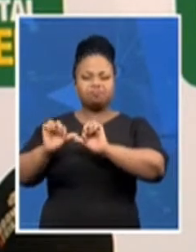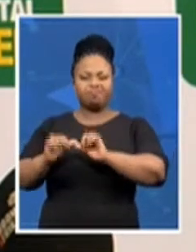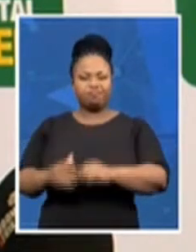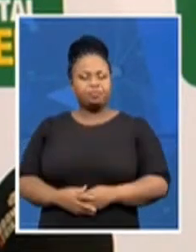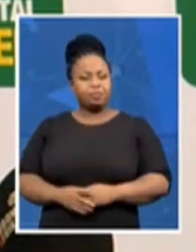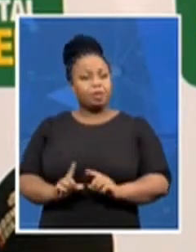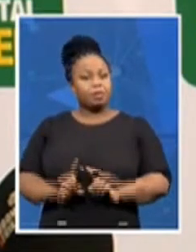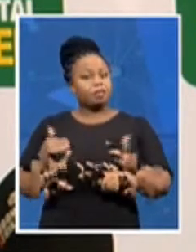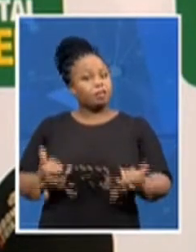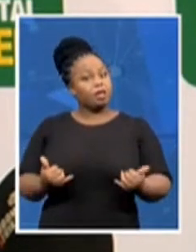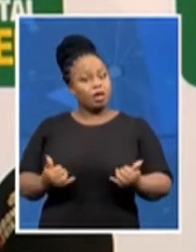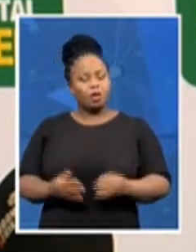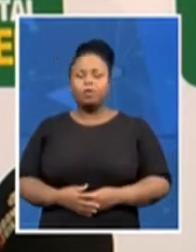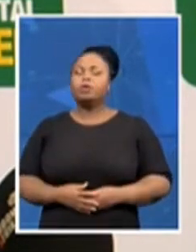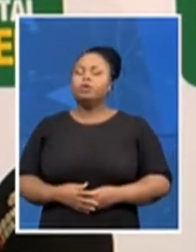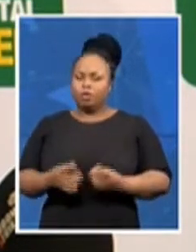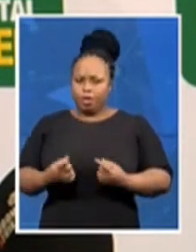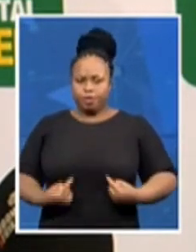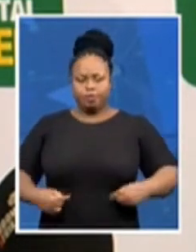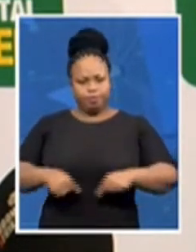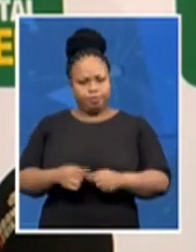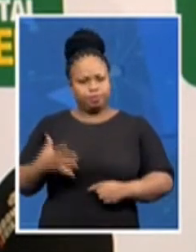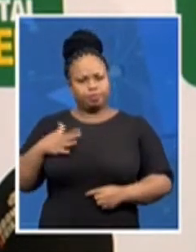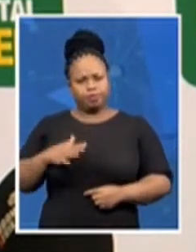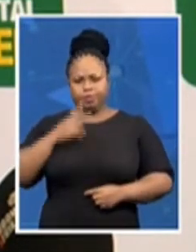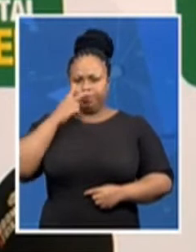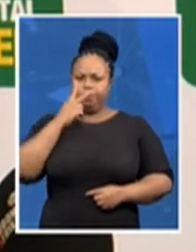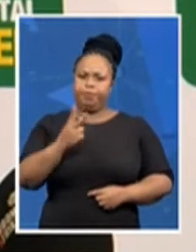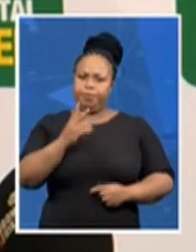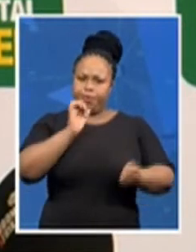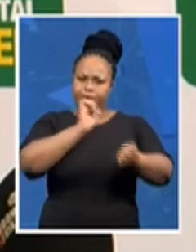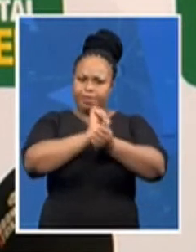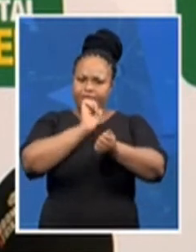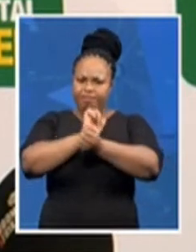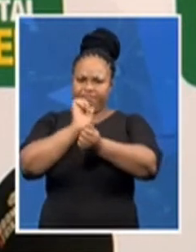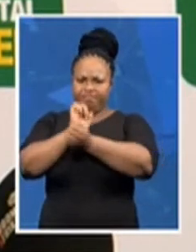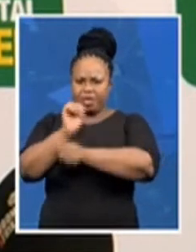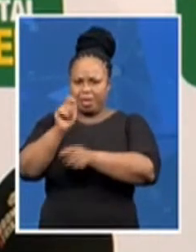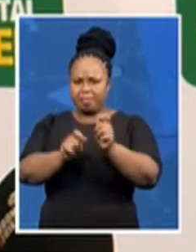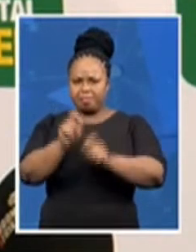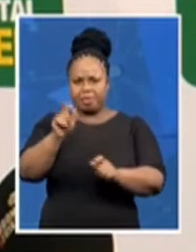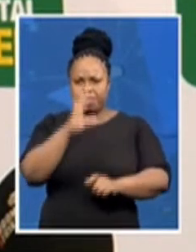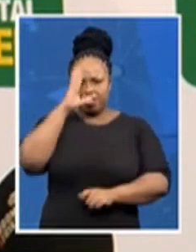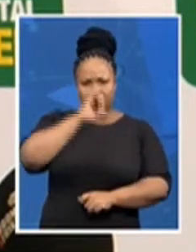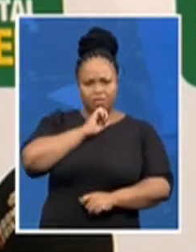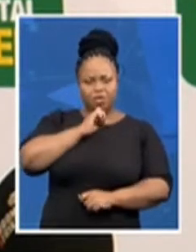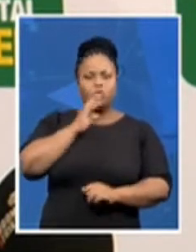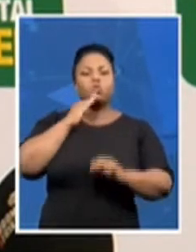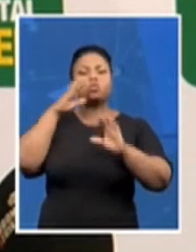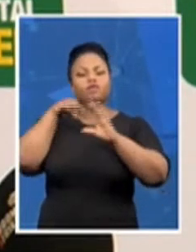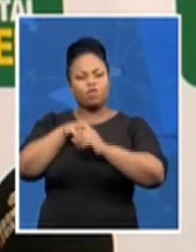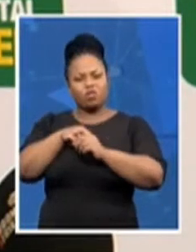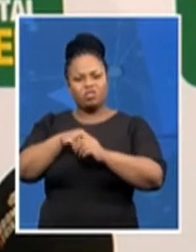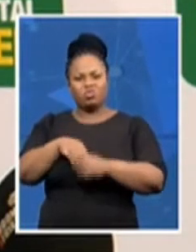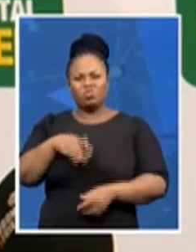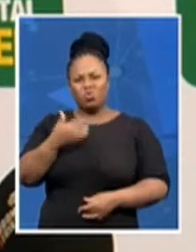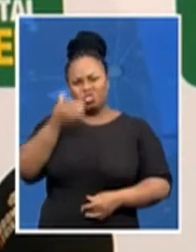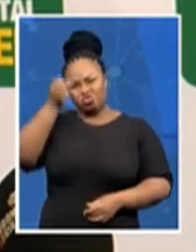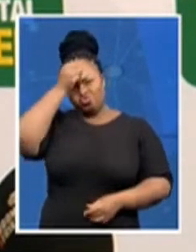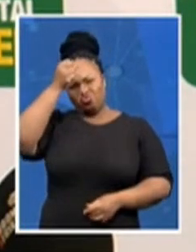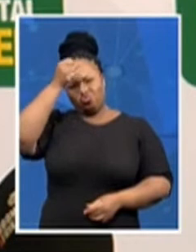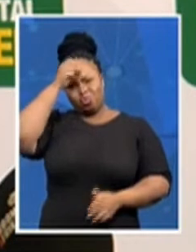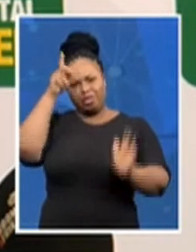to see the arrest of all those suspects linked to these senseless murders of civilians, many